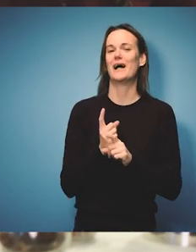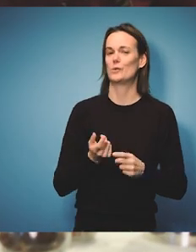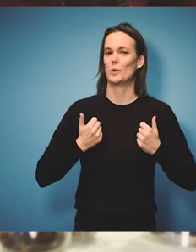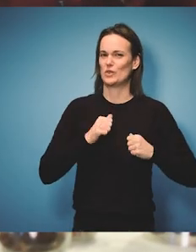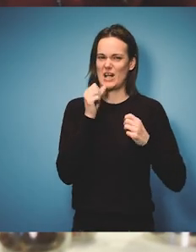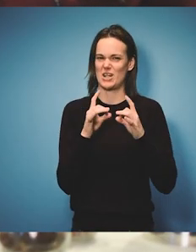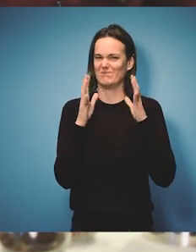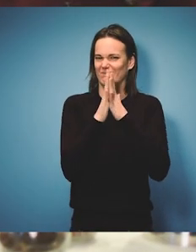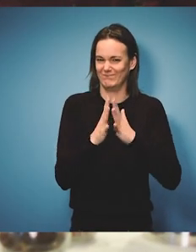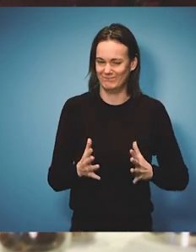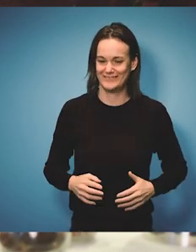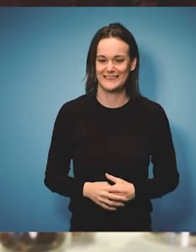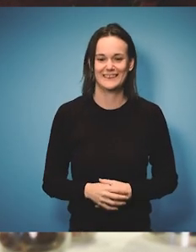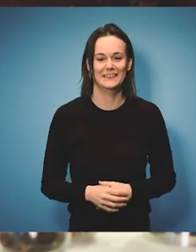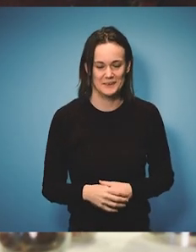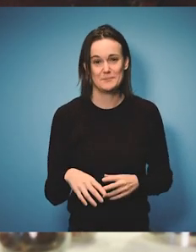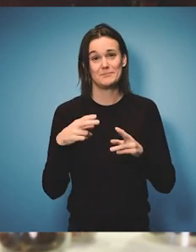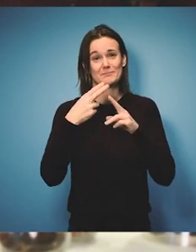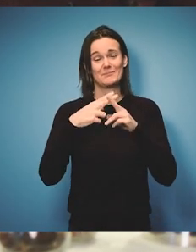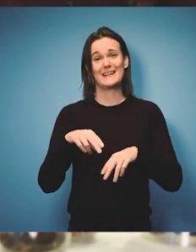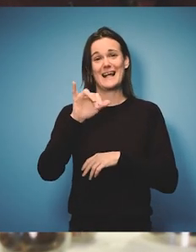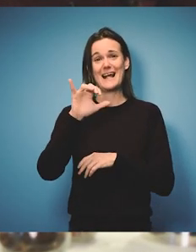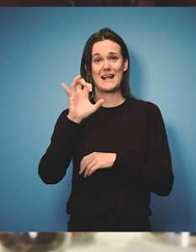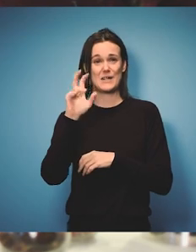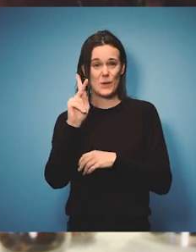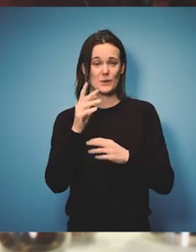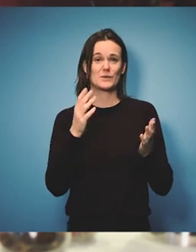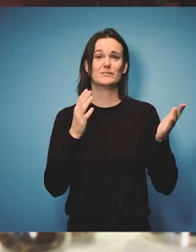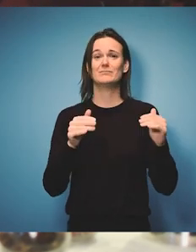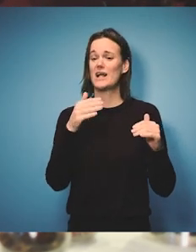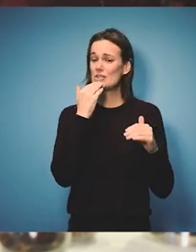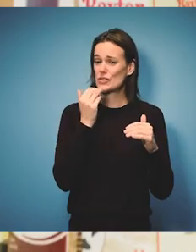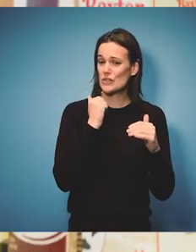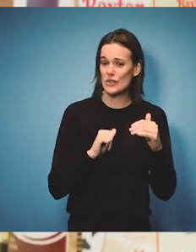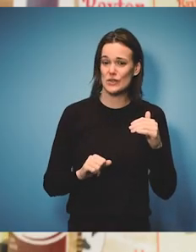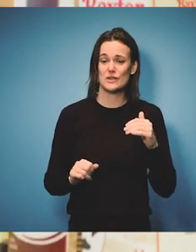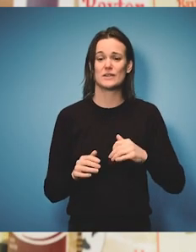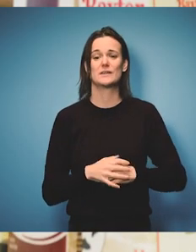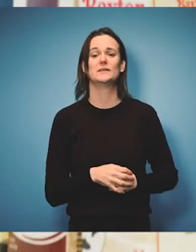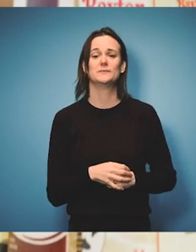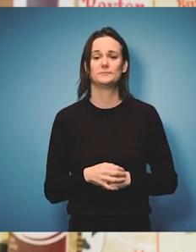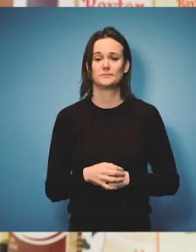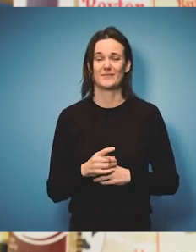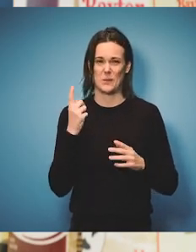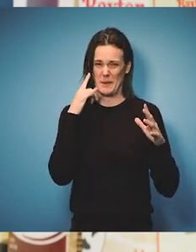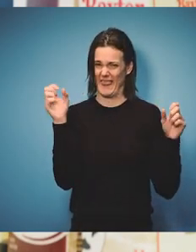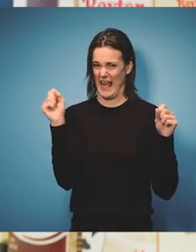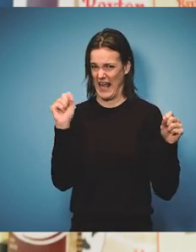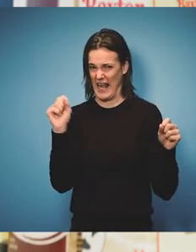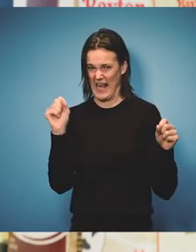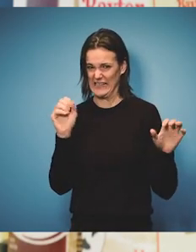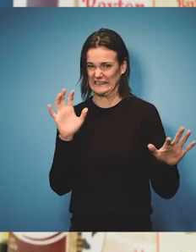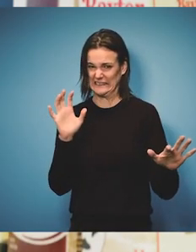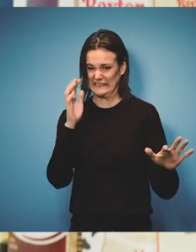at each other though. So I'm gonna come back over here, I've put my egg yolks in, I've got my sugar in, I'm gonna just lift up the lever, and it's